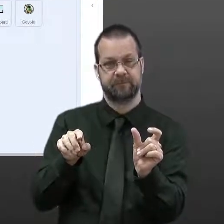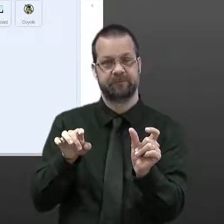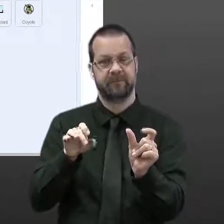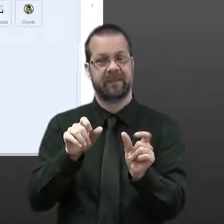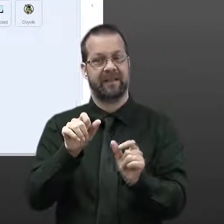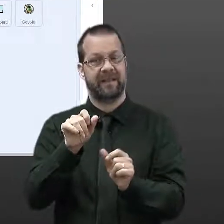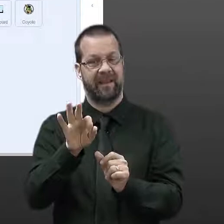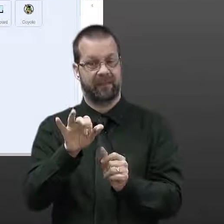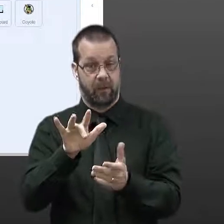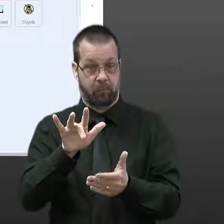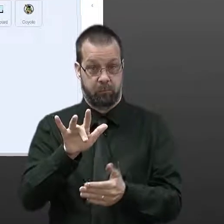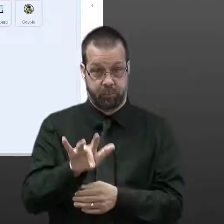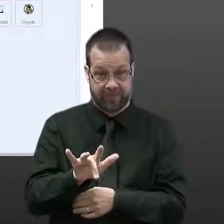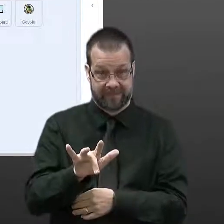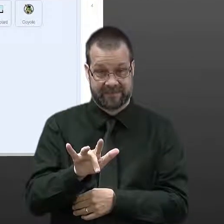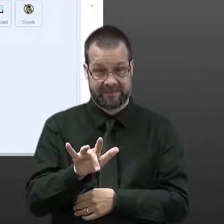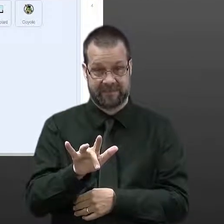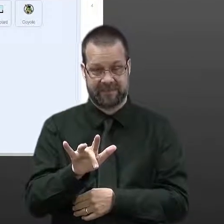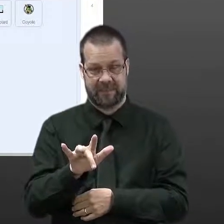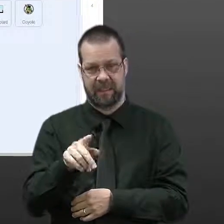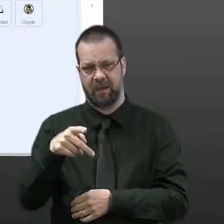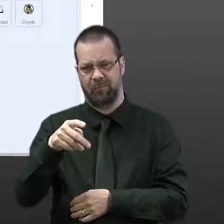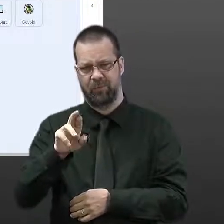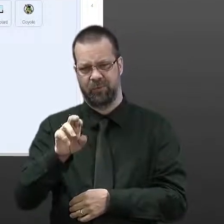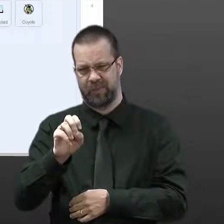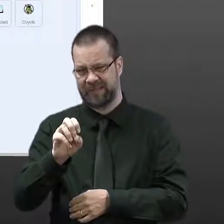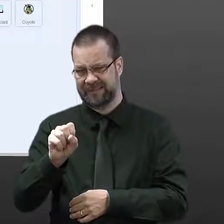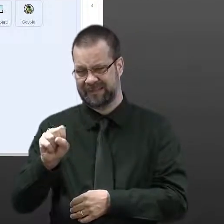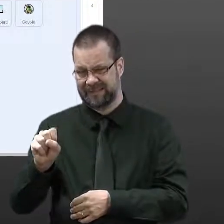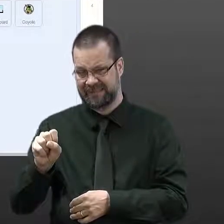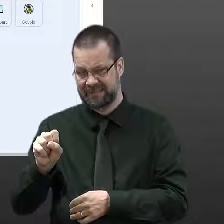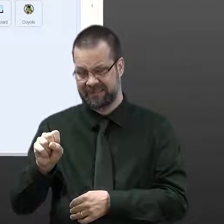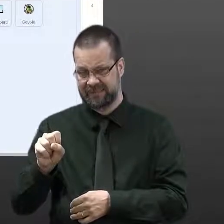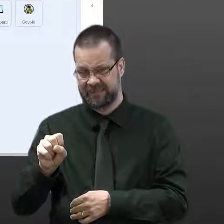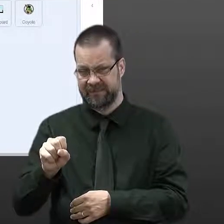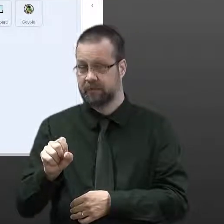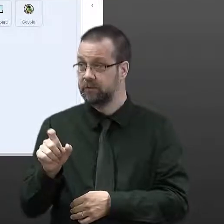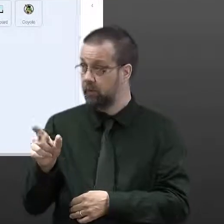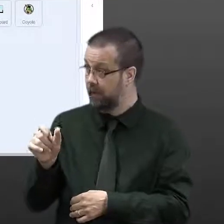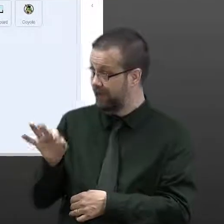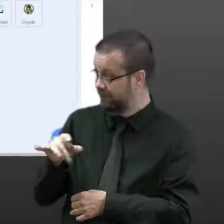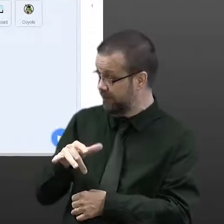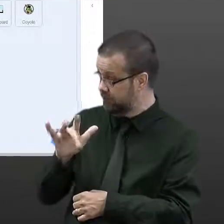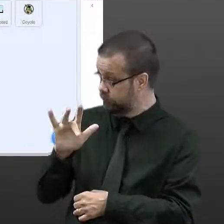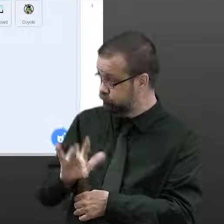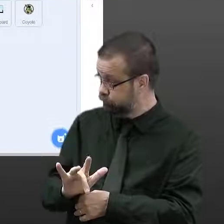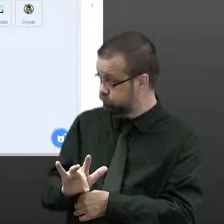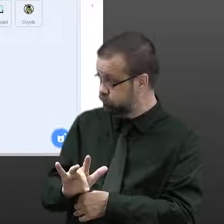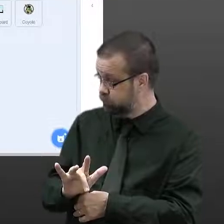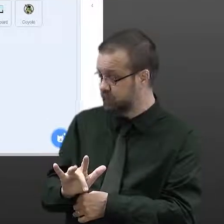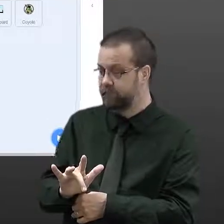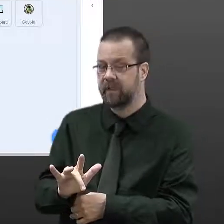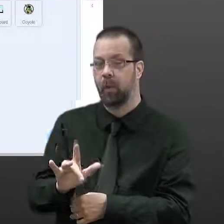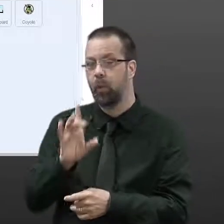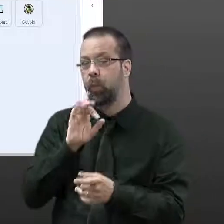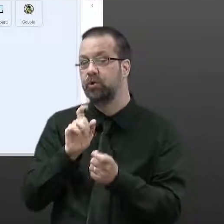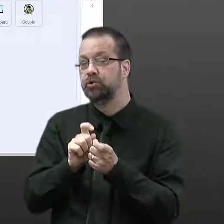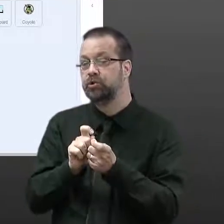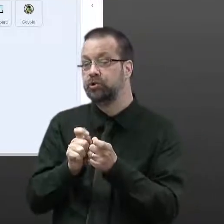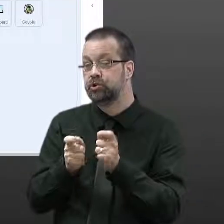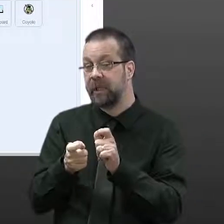key space pressed. And it has a question mark because this is kind of like asking the computer a question. Hey, is this key being